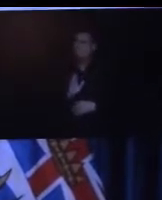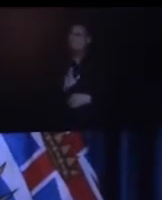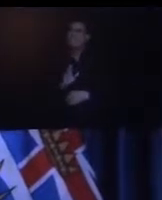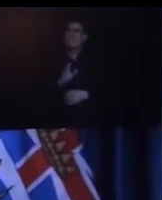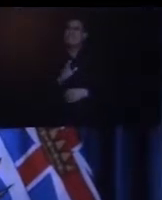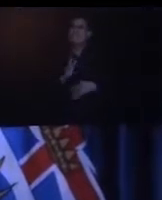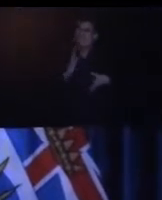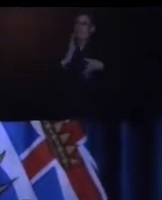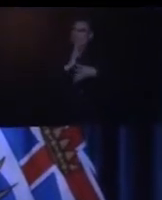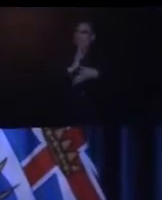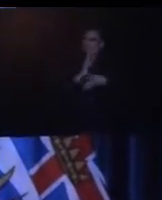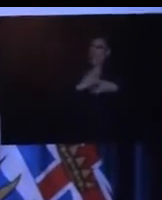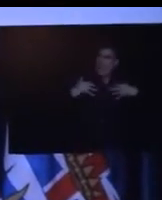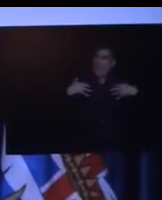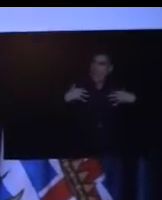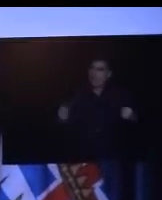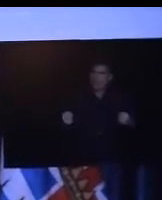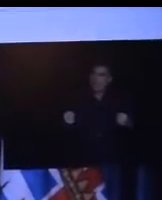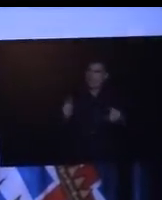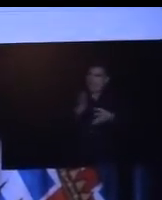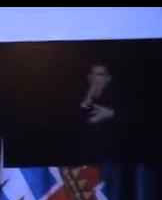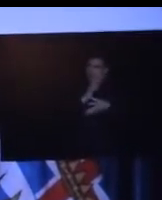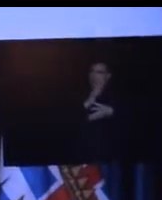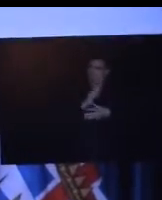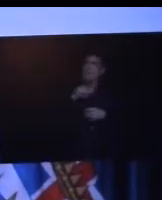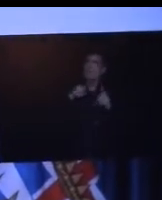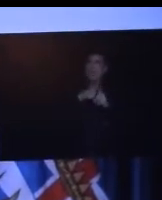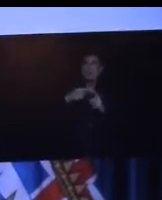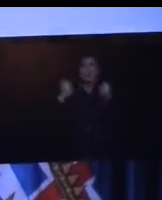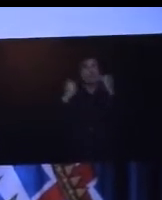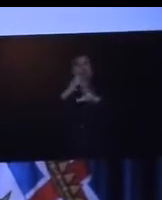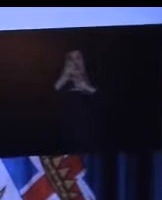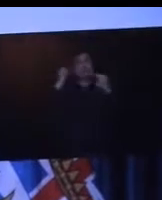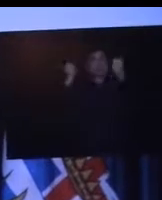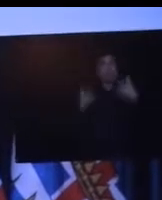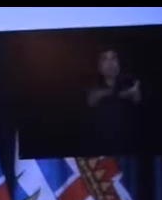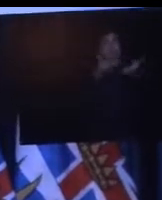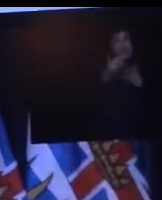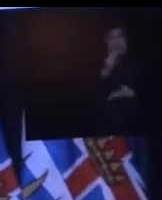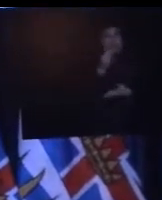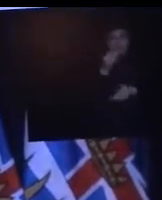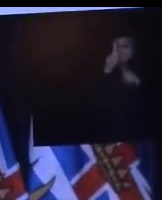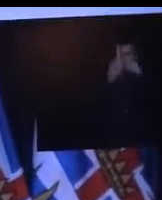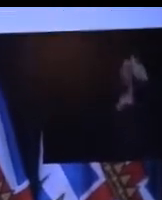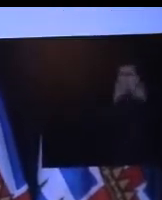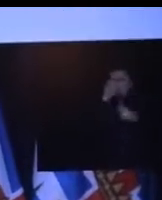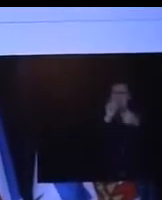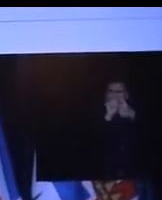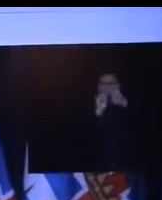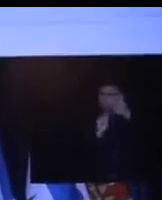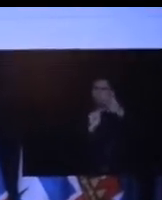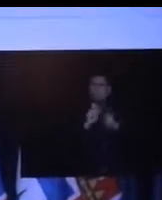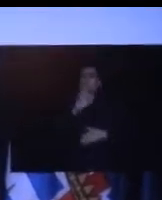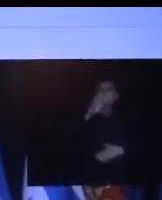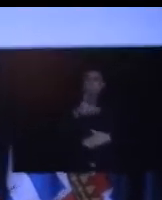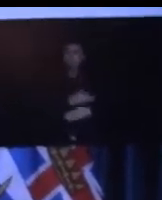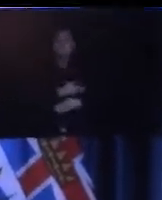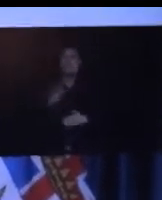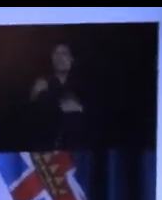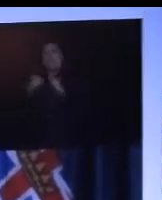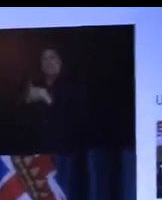alive. Richard, I know you've got... They caught on to what I was saying. Minister Dix. Because they were backpedaling. They were